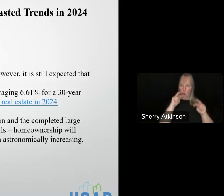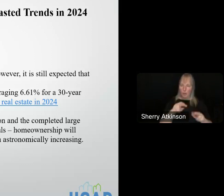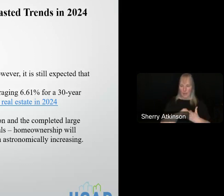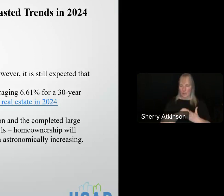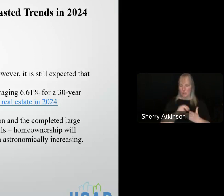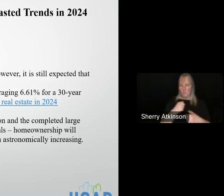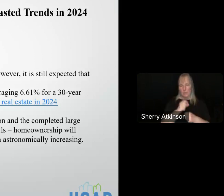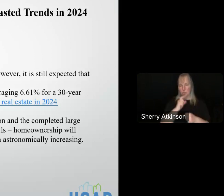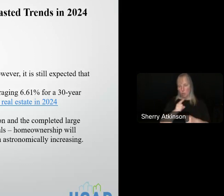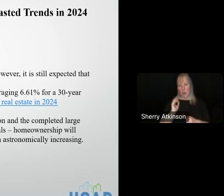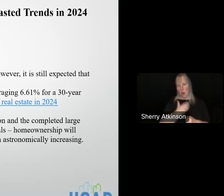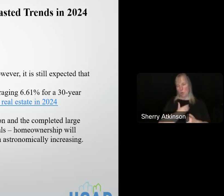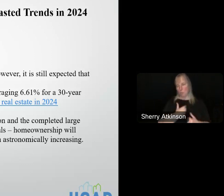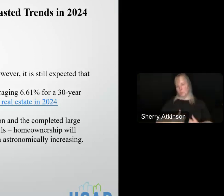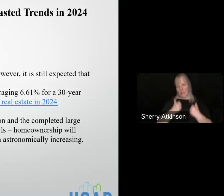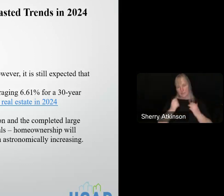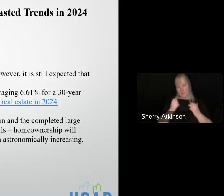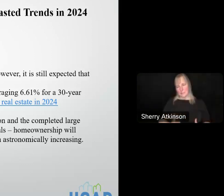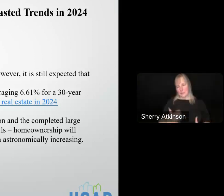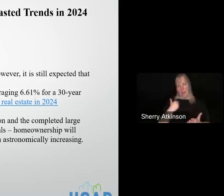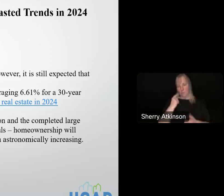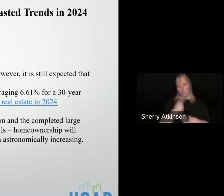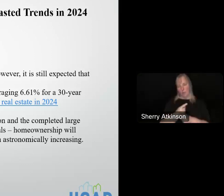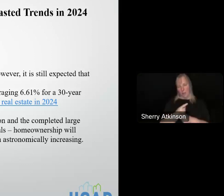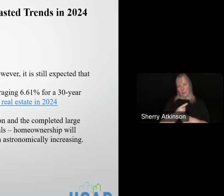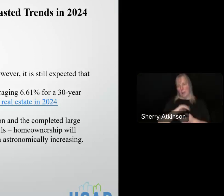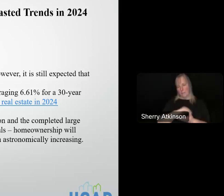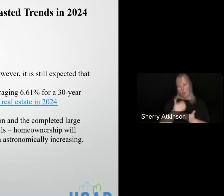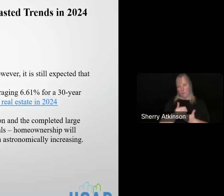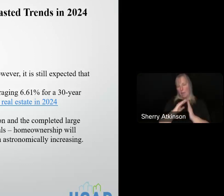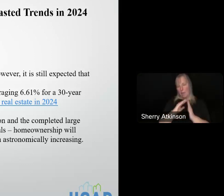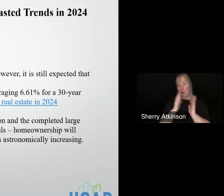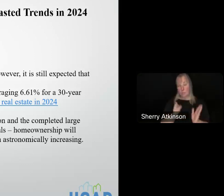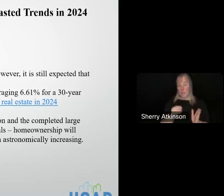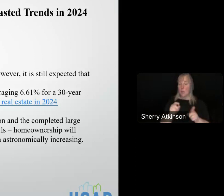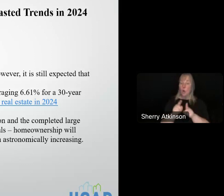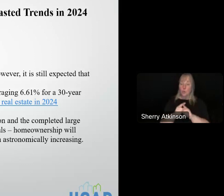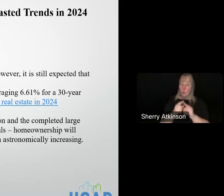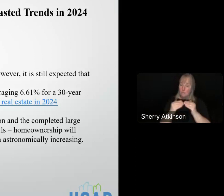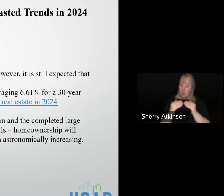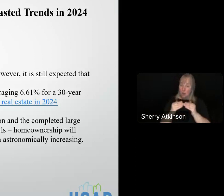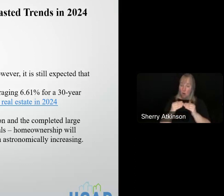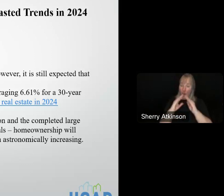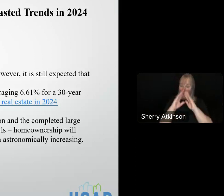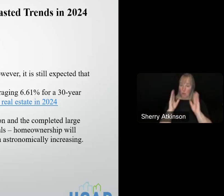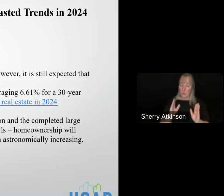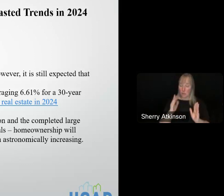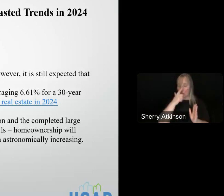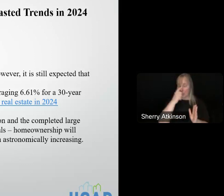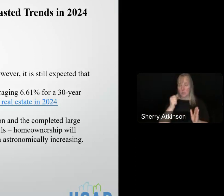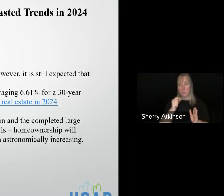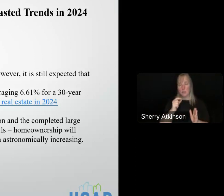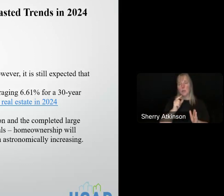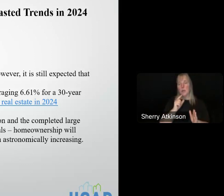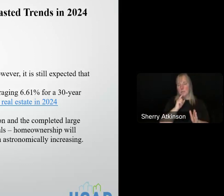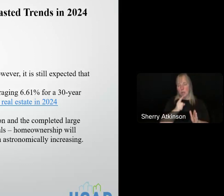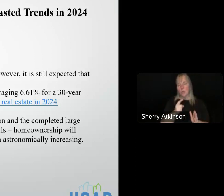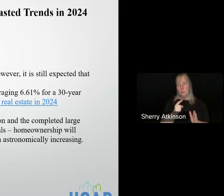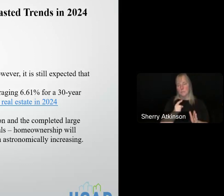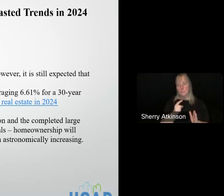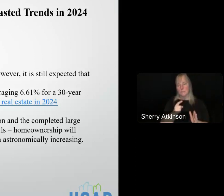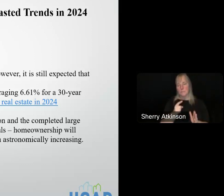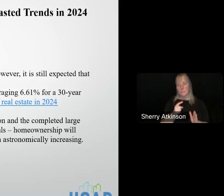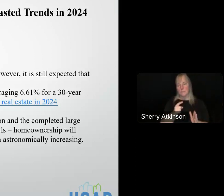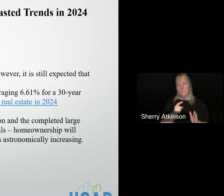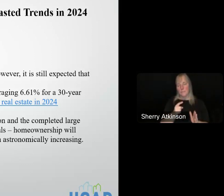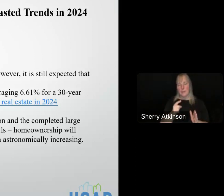our residents have the proper amount of housing and also fair housing, because there's a lull. People like this